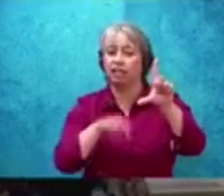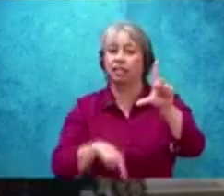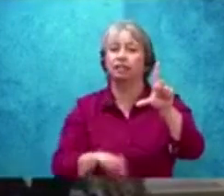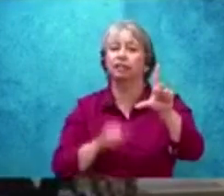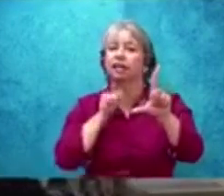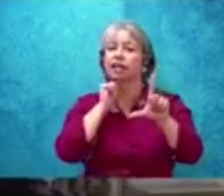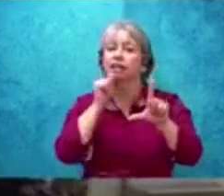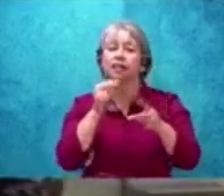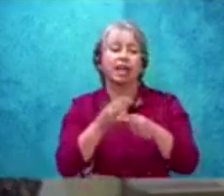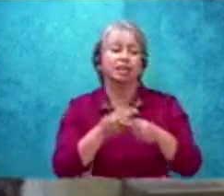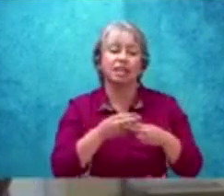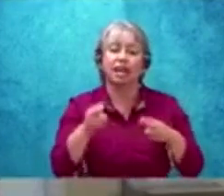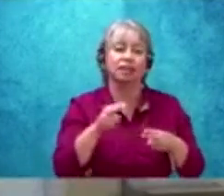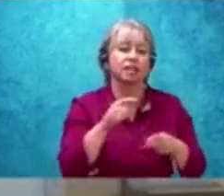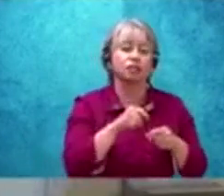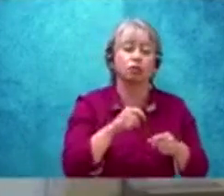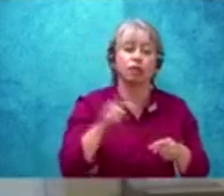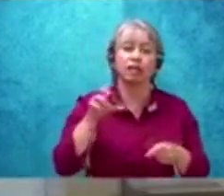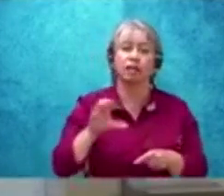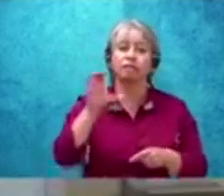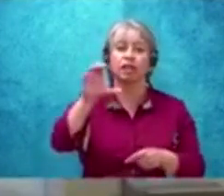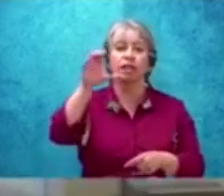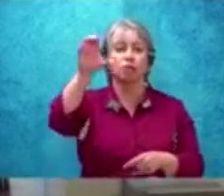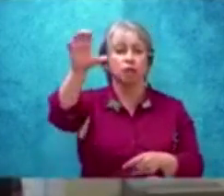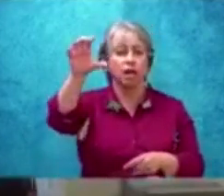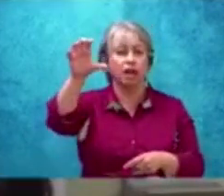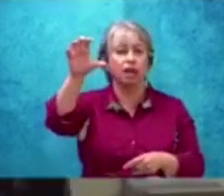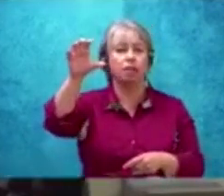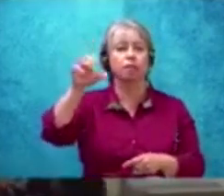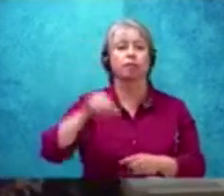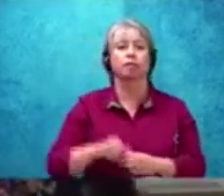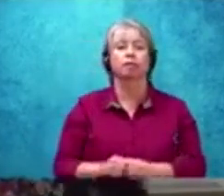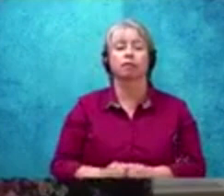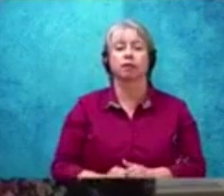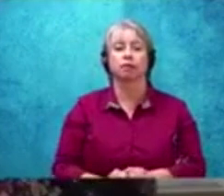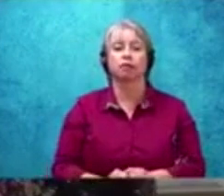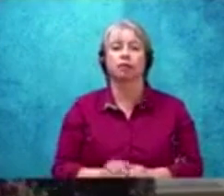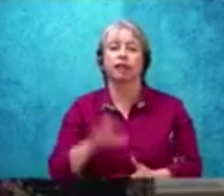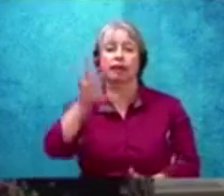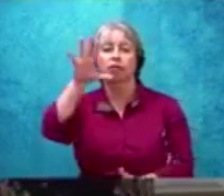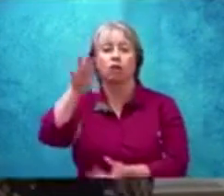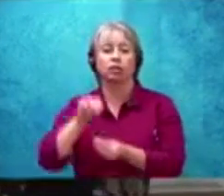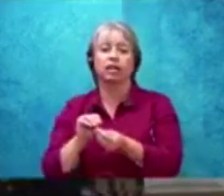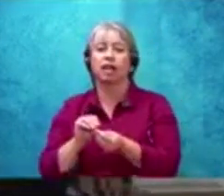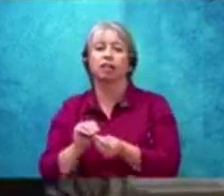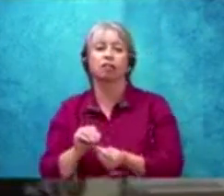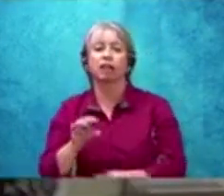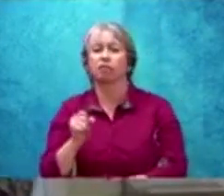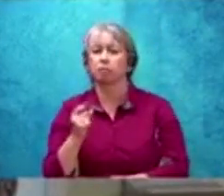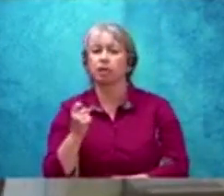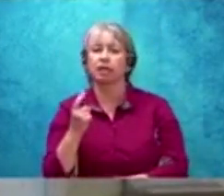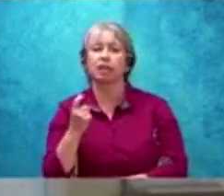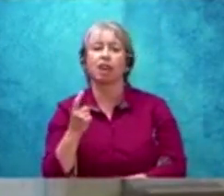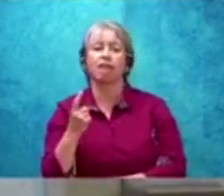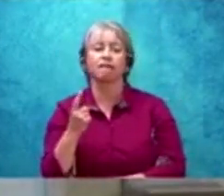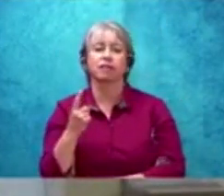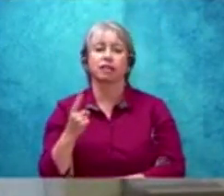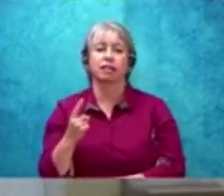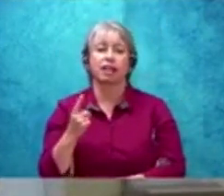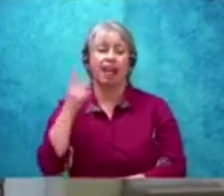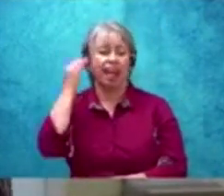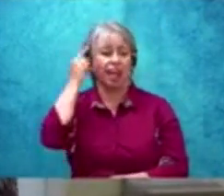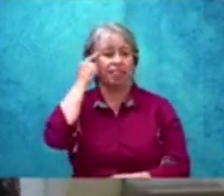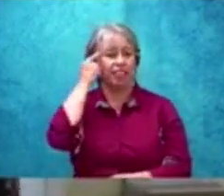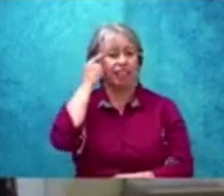shortest distance, because if I went 4 blocks and 7 blocks, that would be a total of 11 blocks. But I think I can get there a little